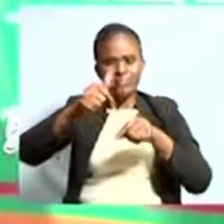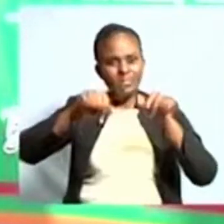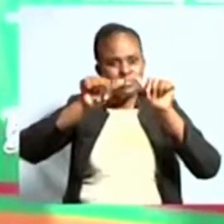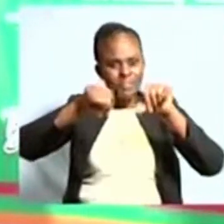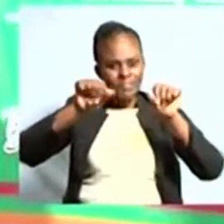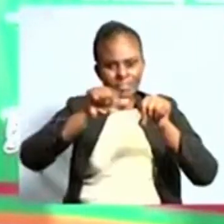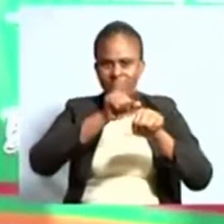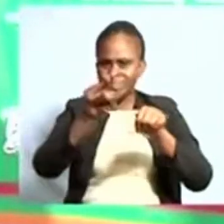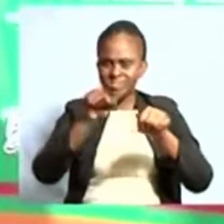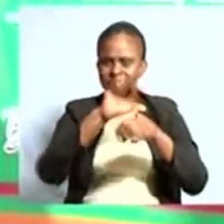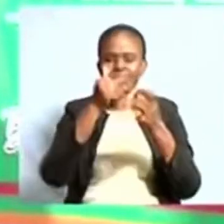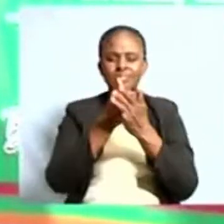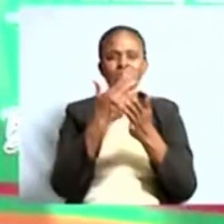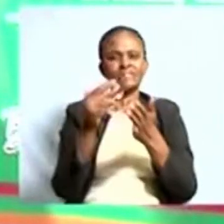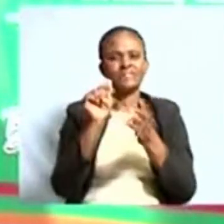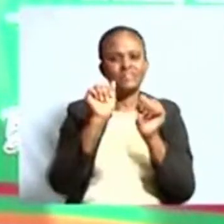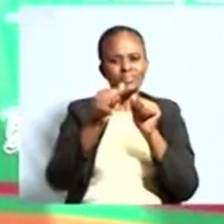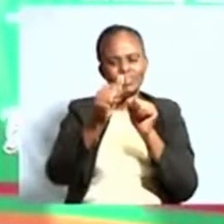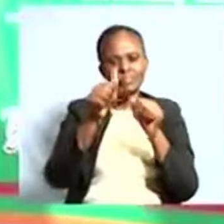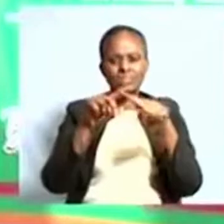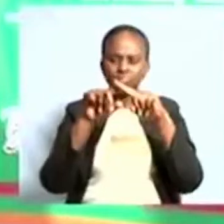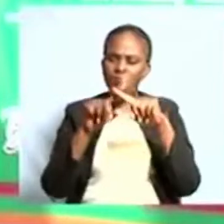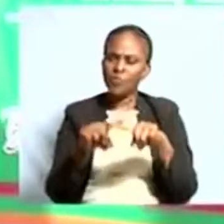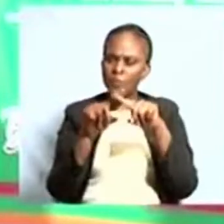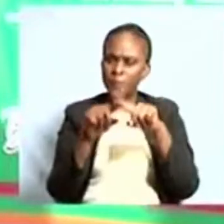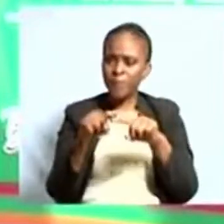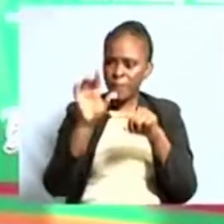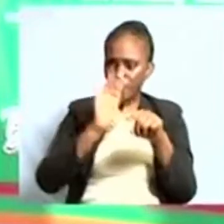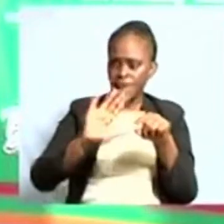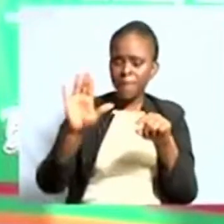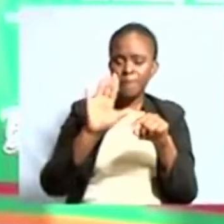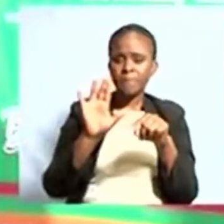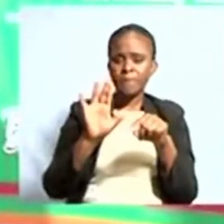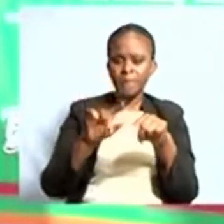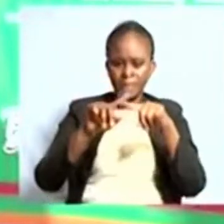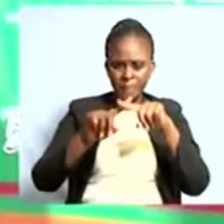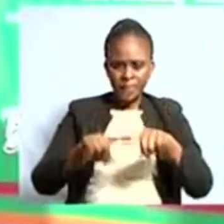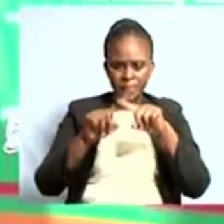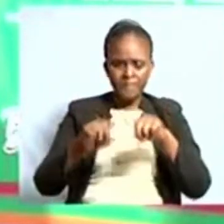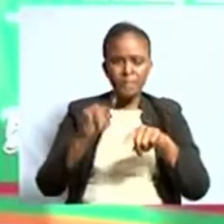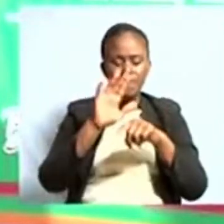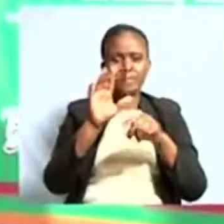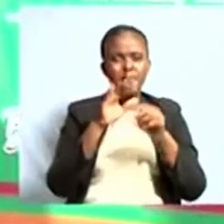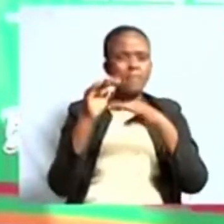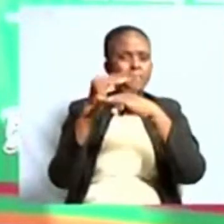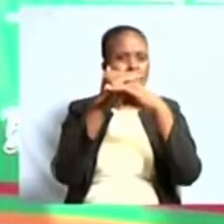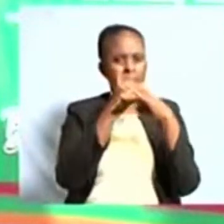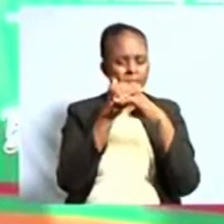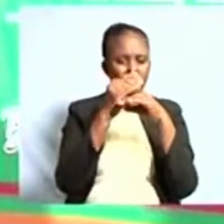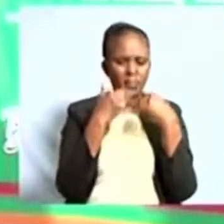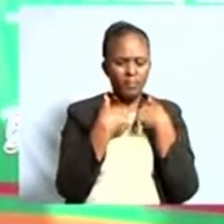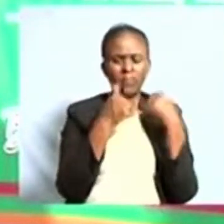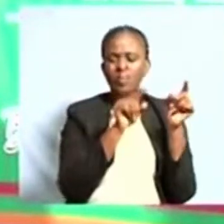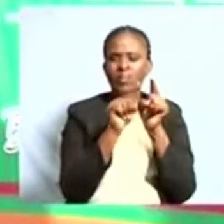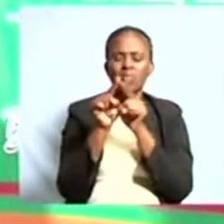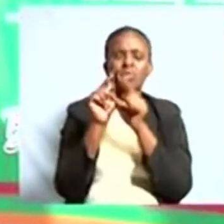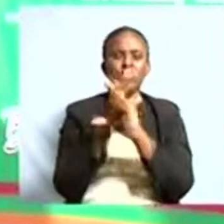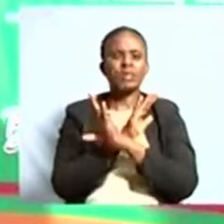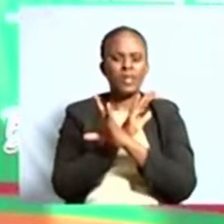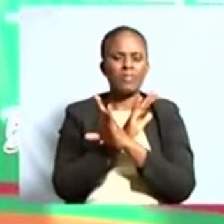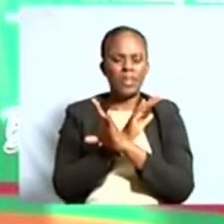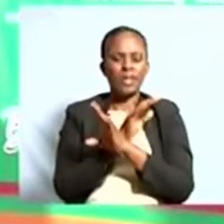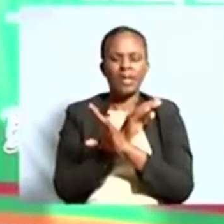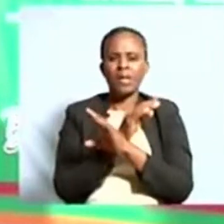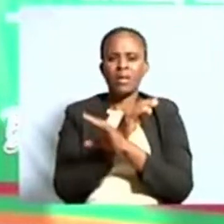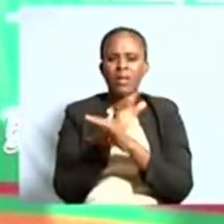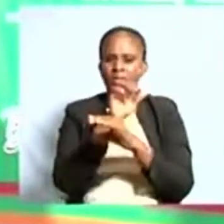these products depending on the standards? There's also the Zambia Bureau of